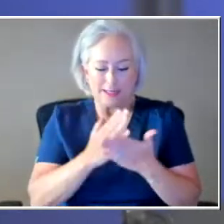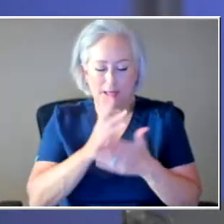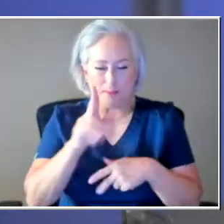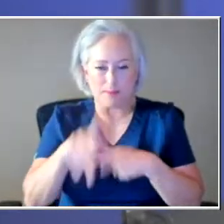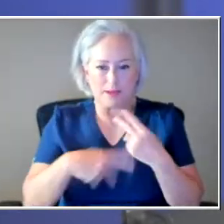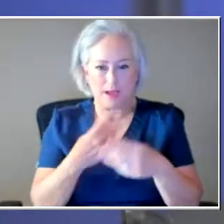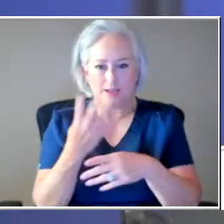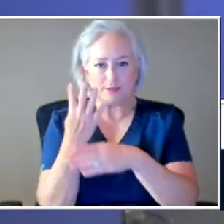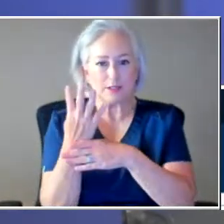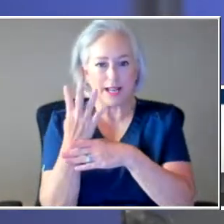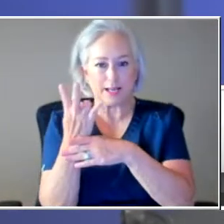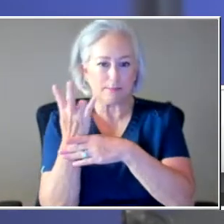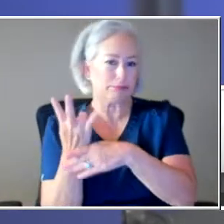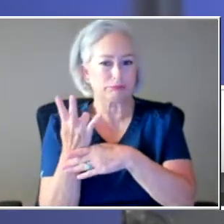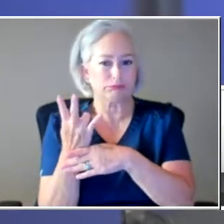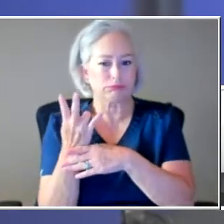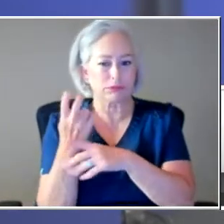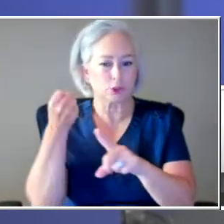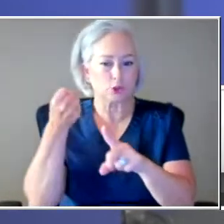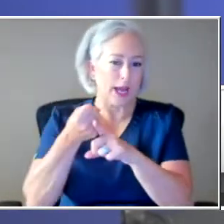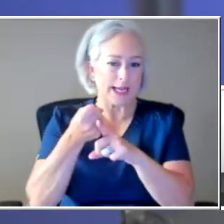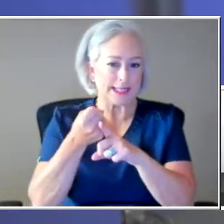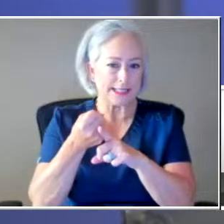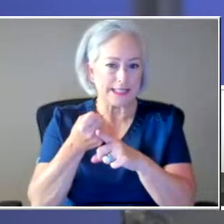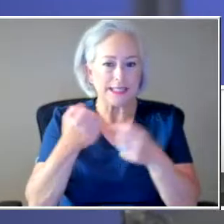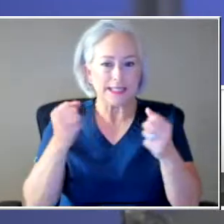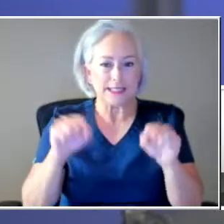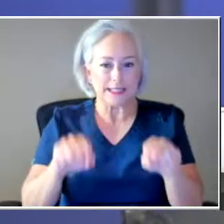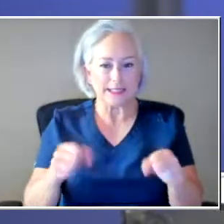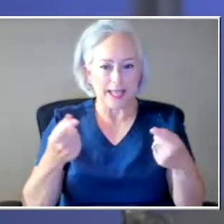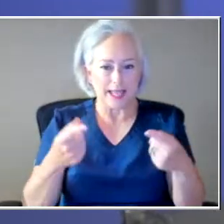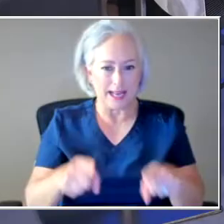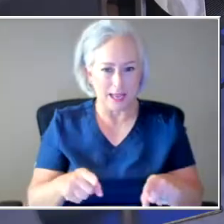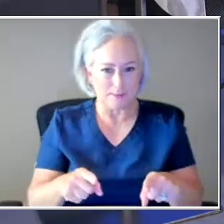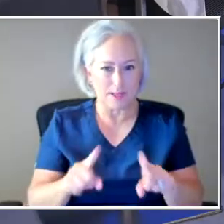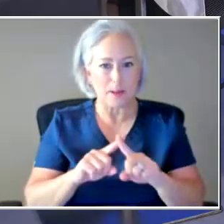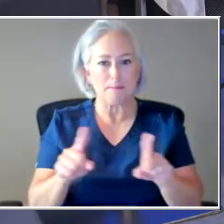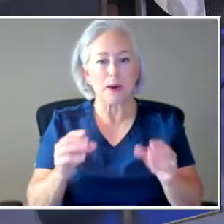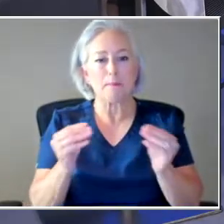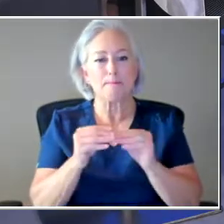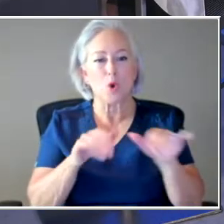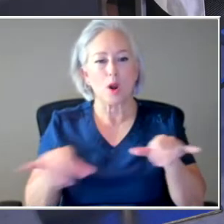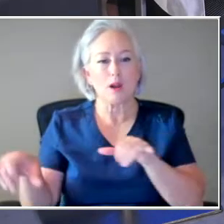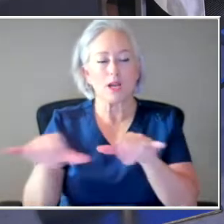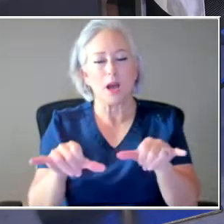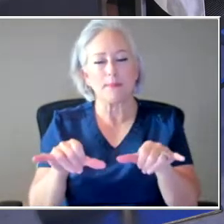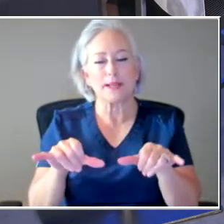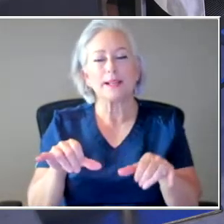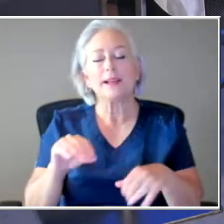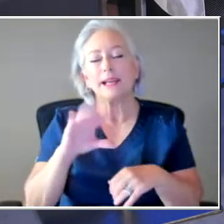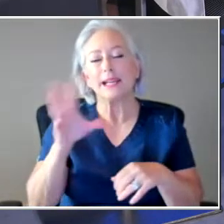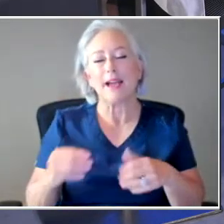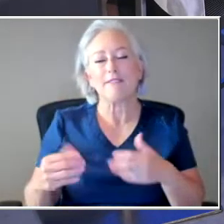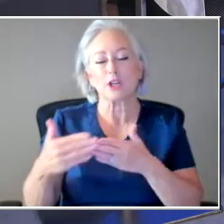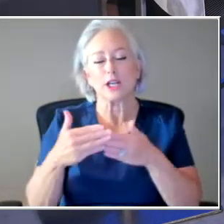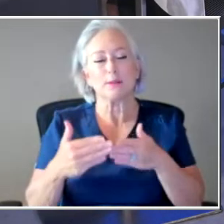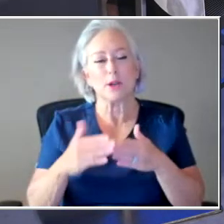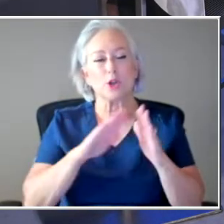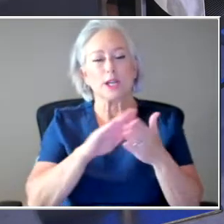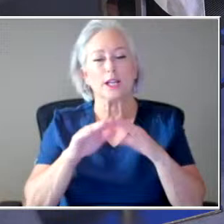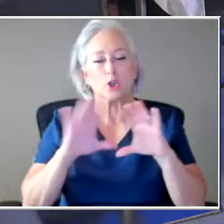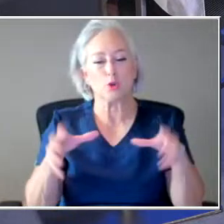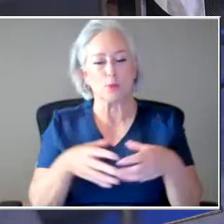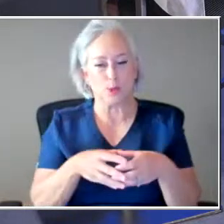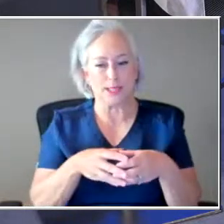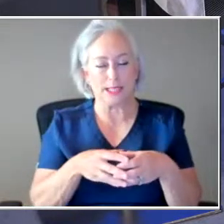us, but it's more common in the African American community. Jeremy wants to know, is CAR T cell therapy best used on certain types of cancer, or